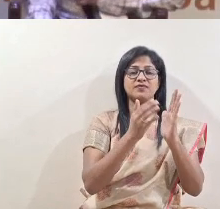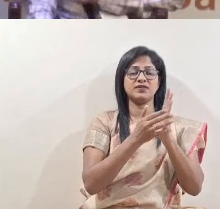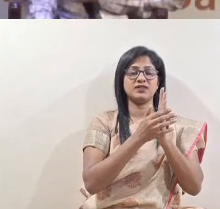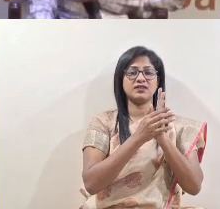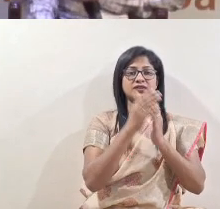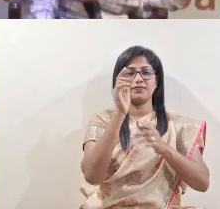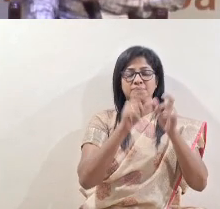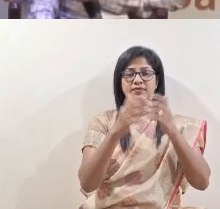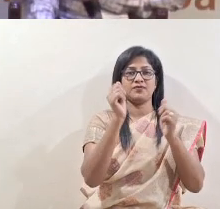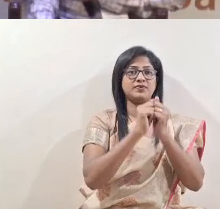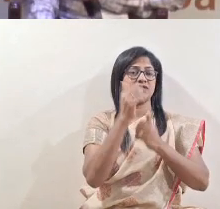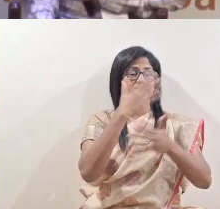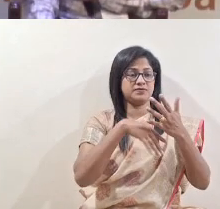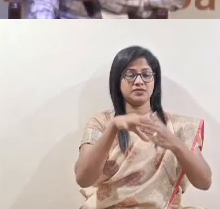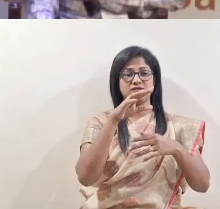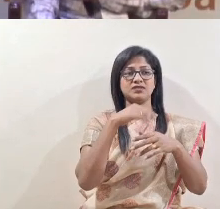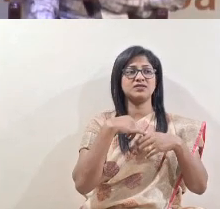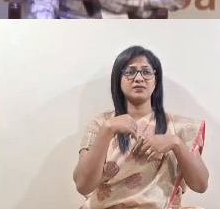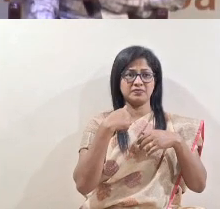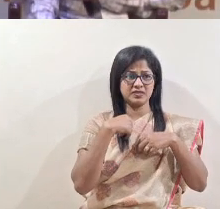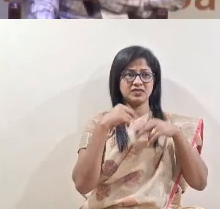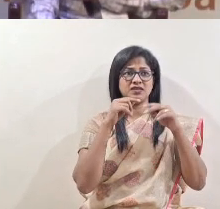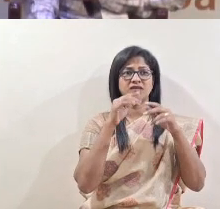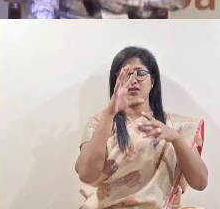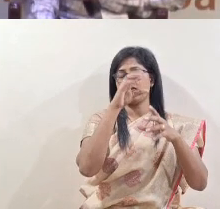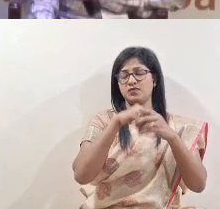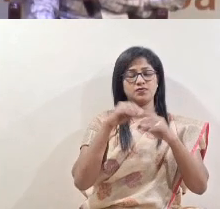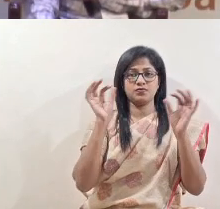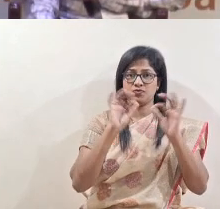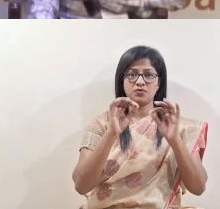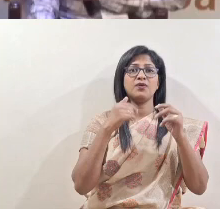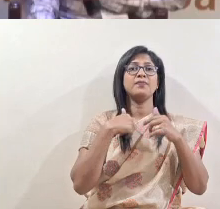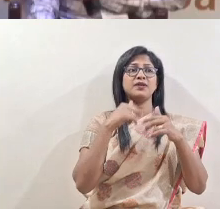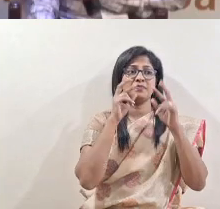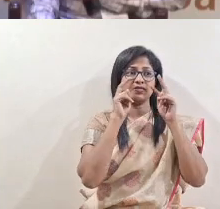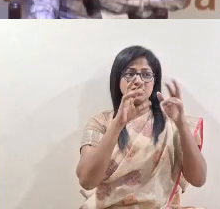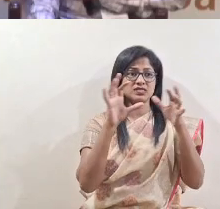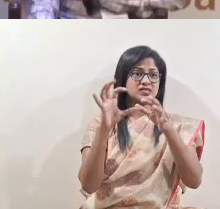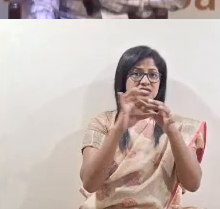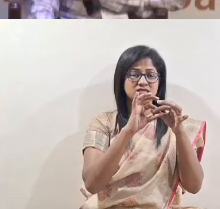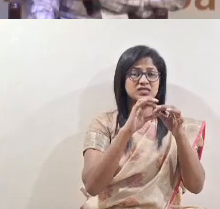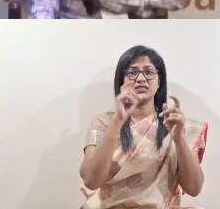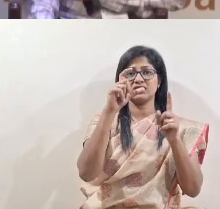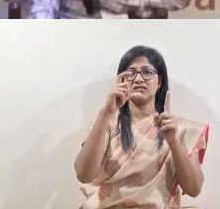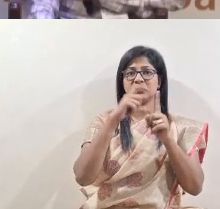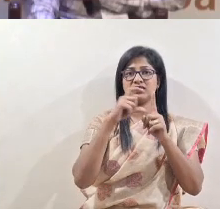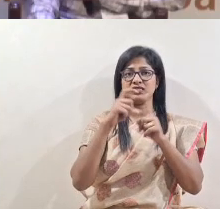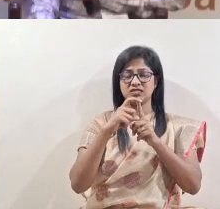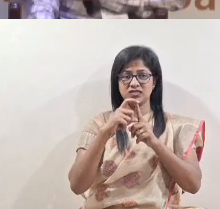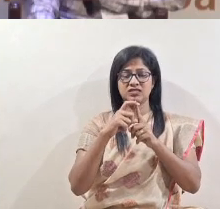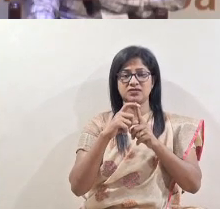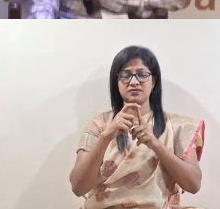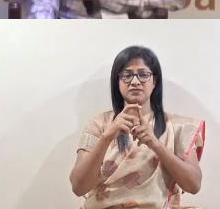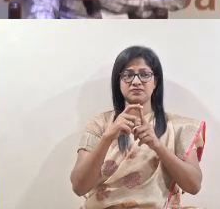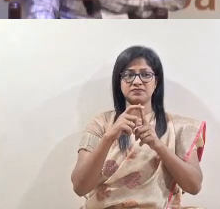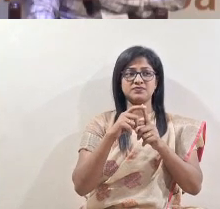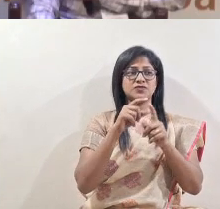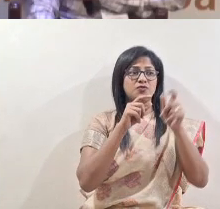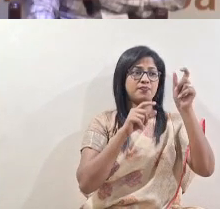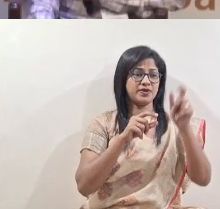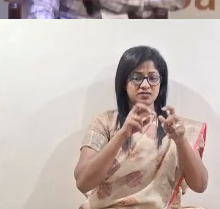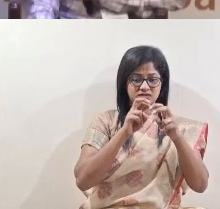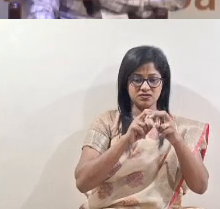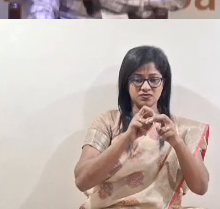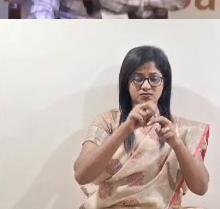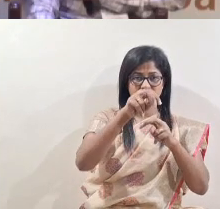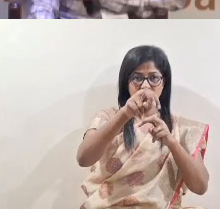that is not included. And I could not very clearly see the correlation of a CDD Hmm. with the person